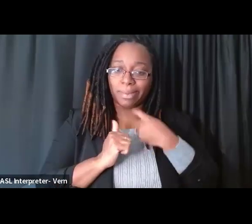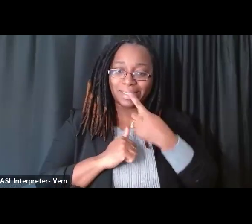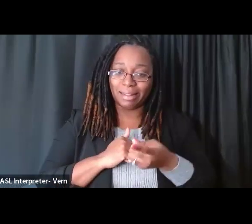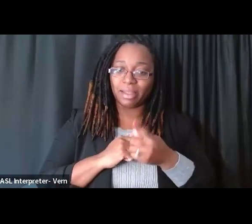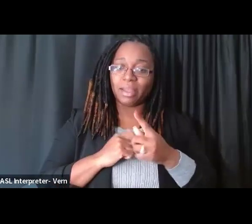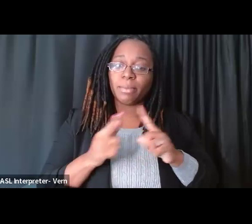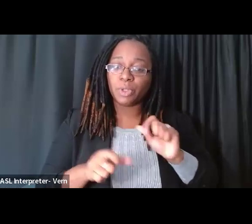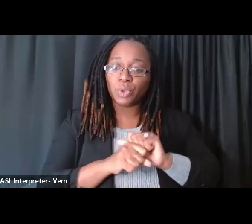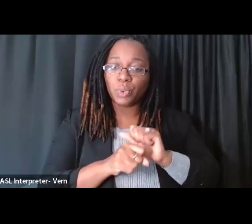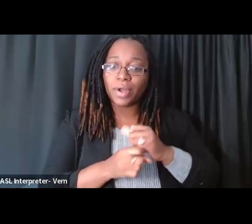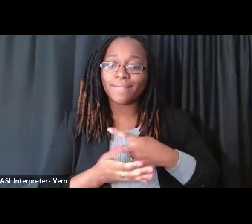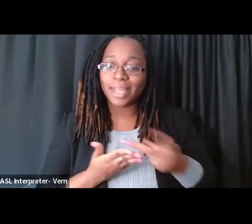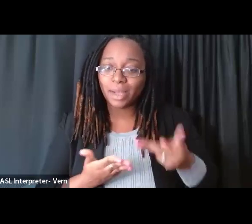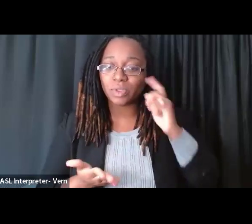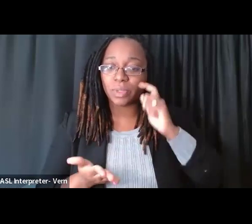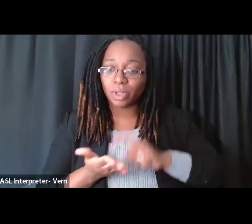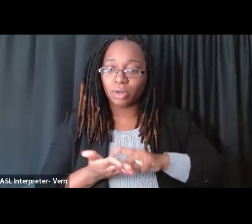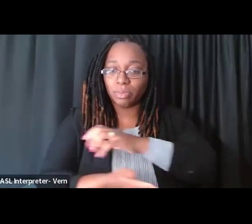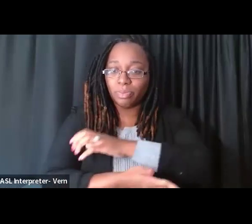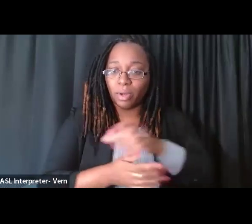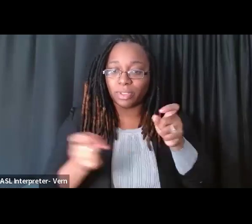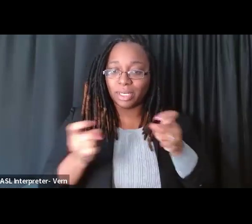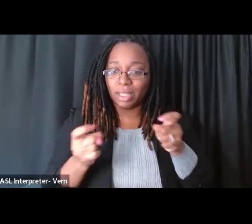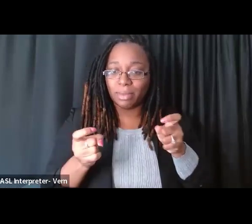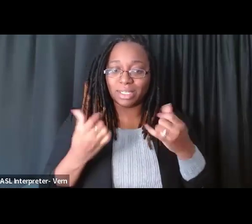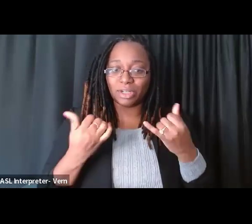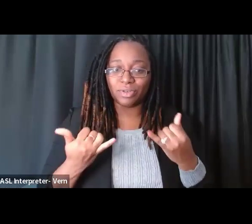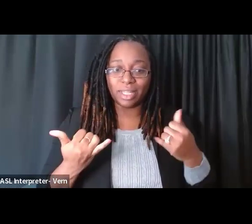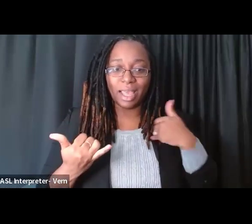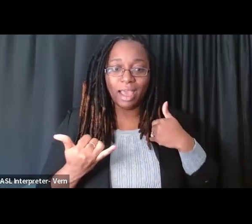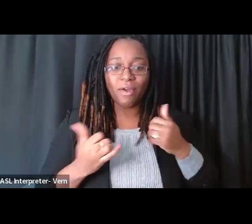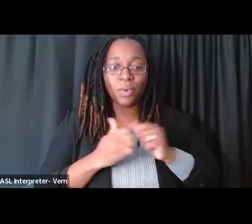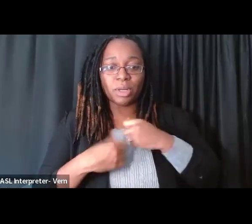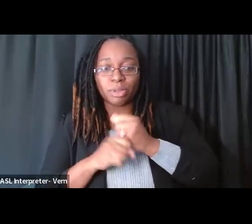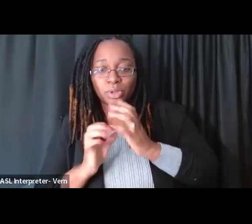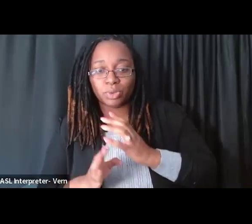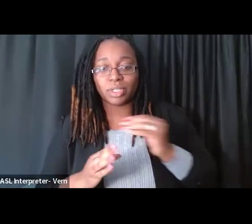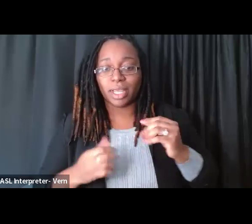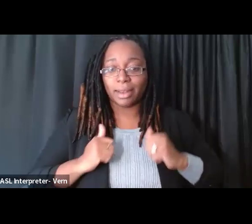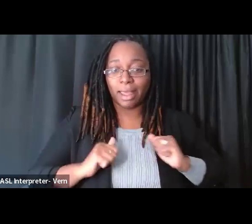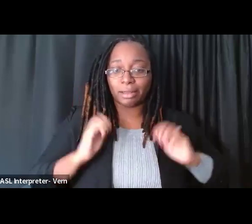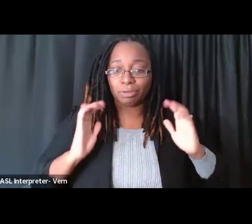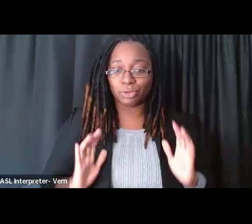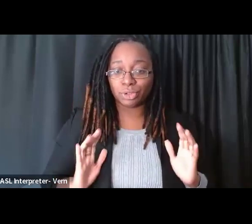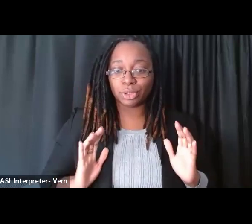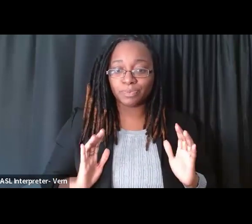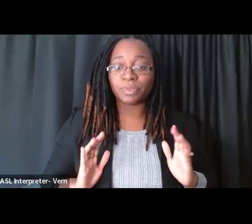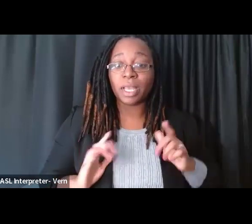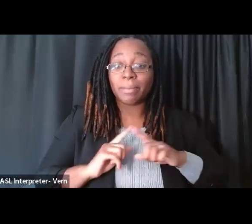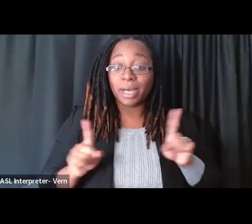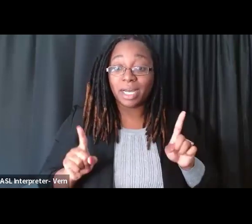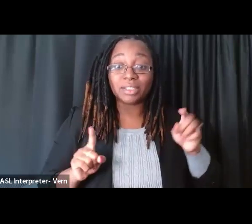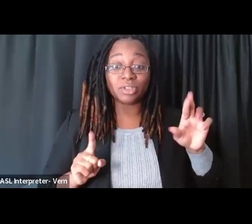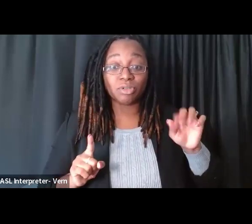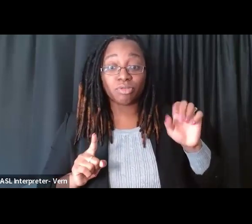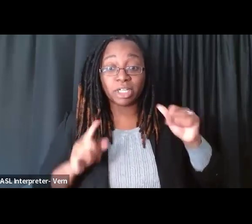play. Because of the economics of scarcity, power structures, and perceptions, it can be more fraught and riskier for people